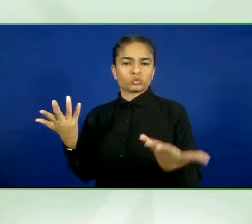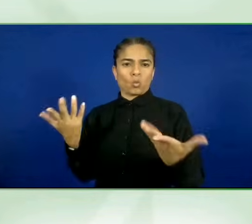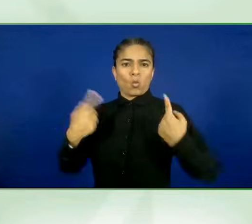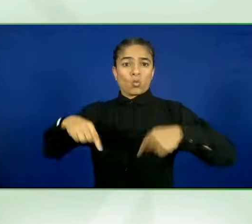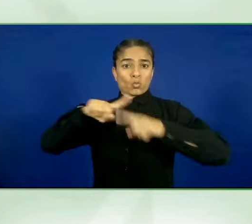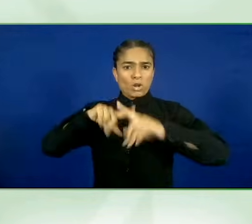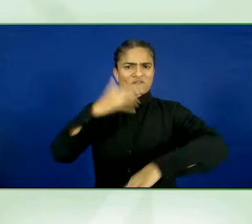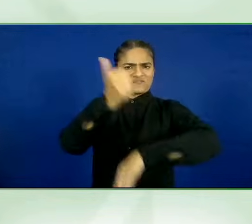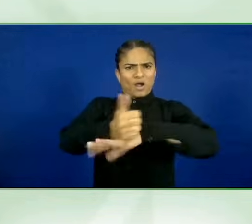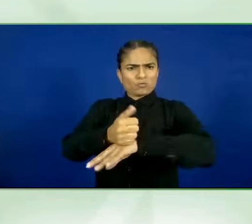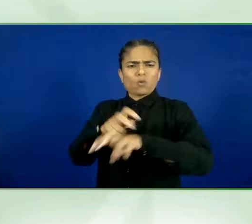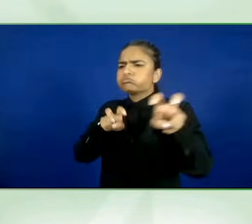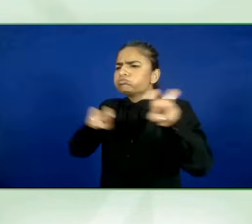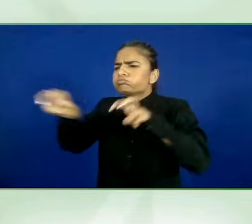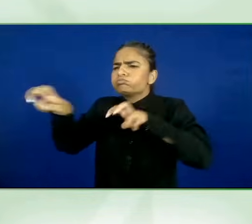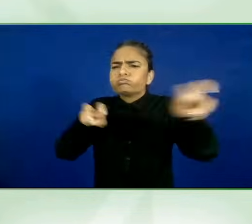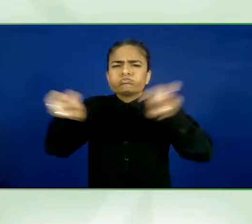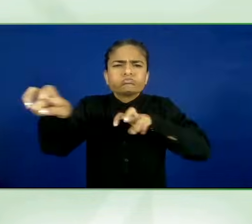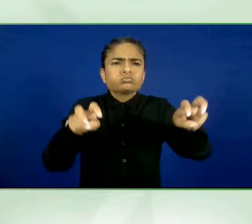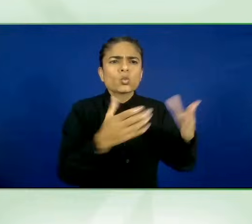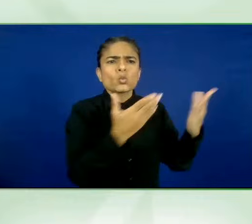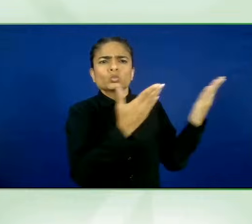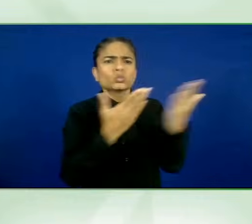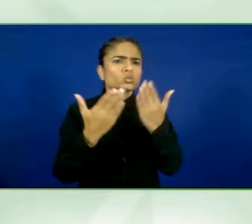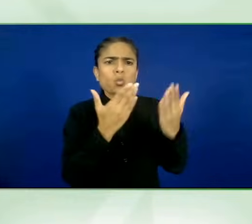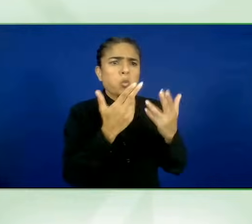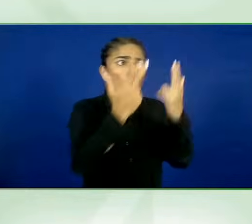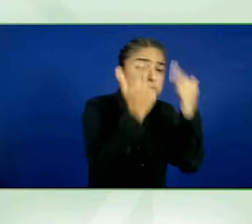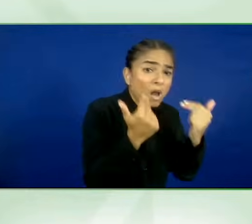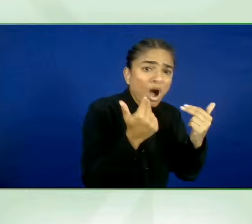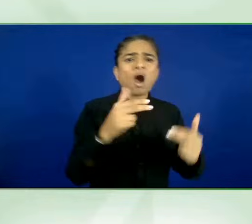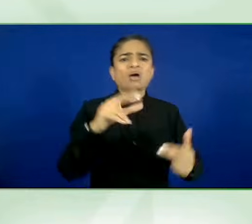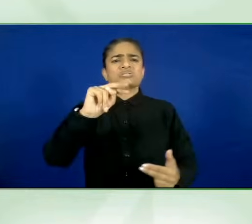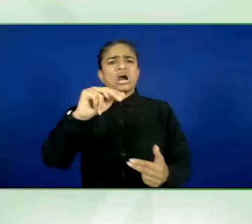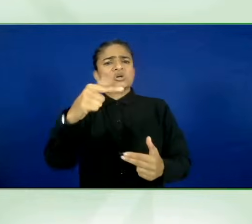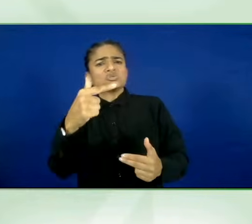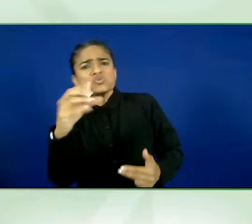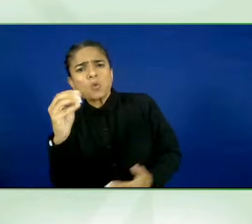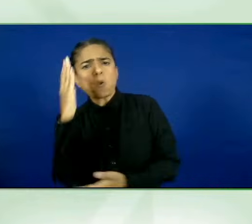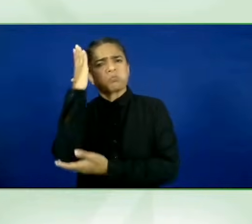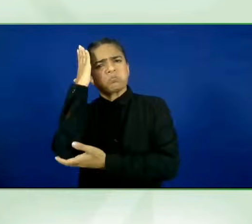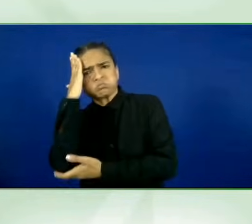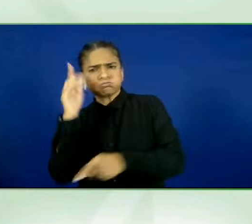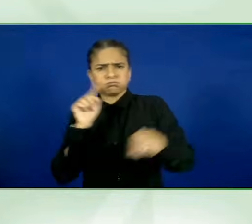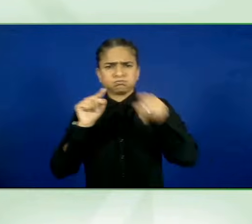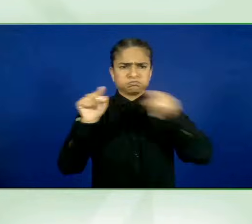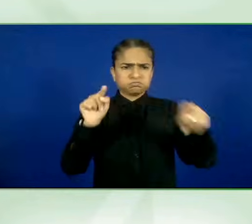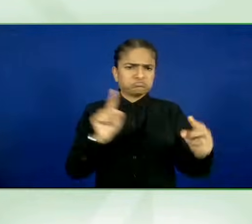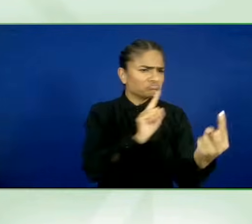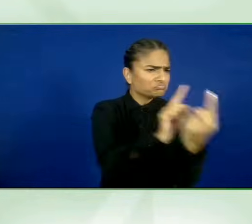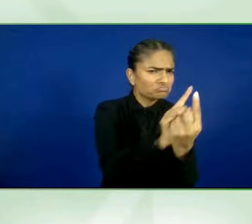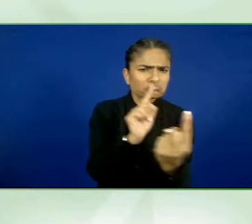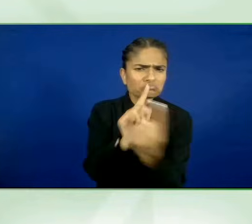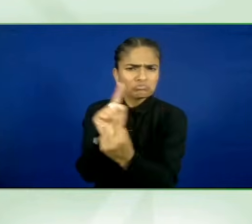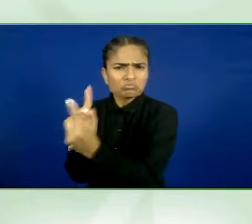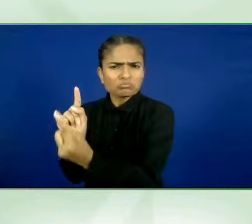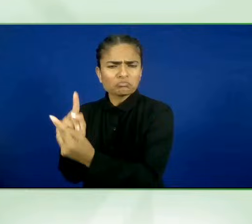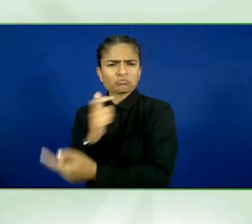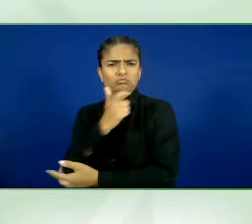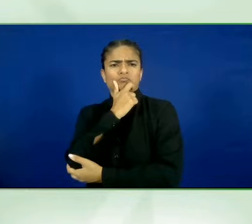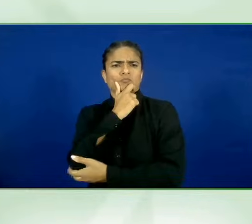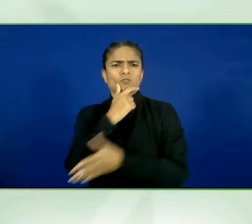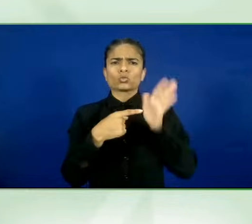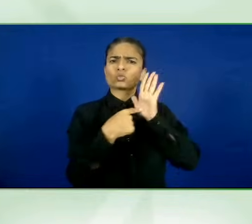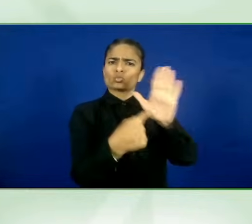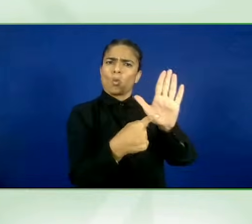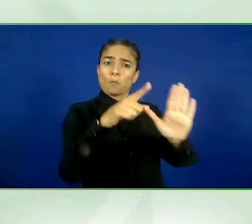numbers. We show them one movie with audio description that creates the awareness about accessible movie, that creates the awareness about the